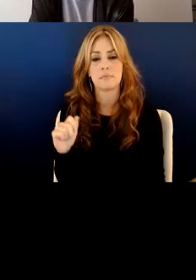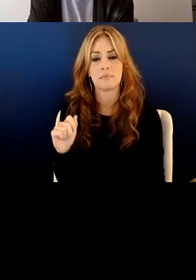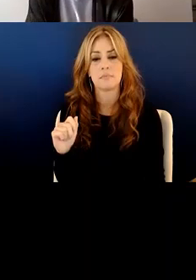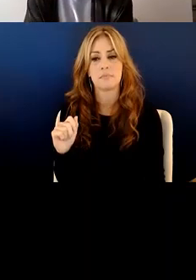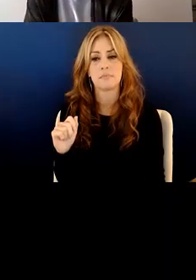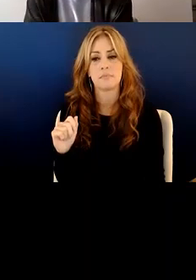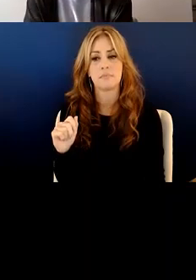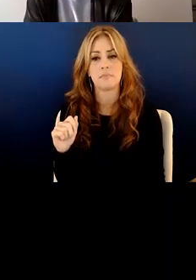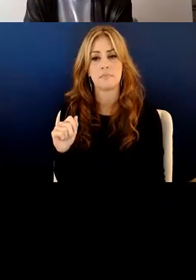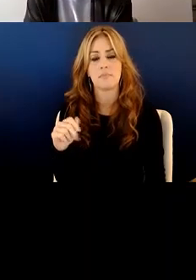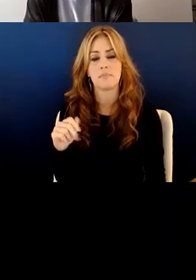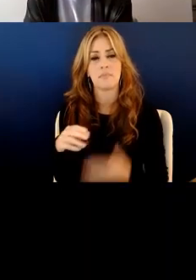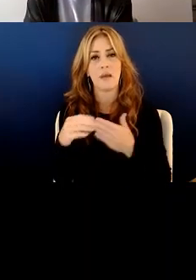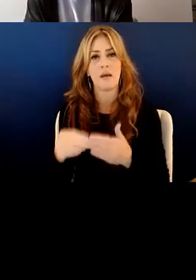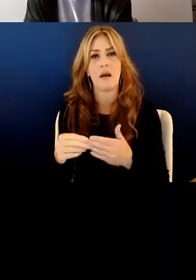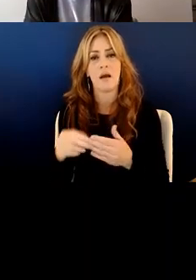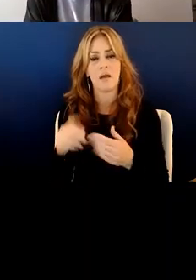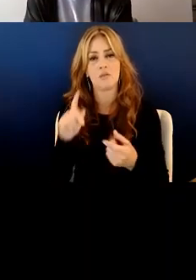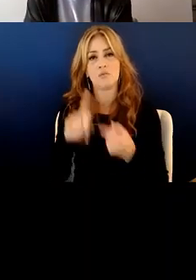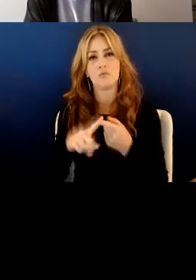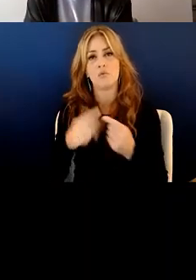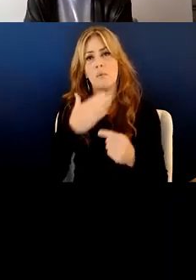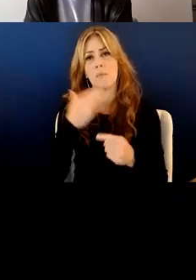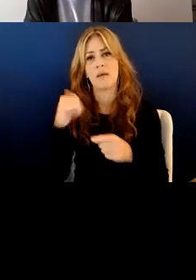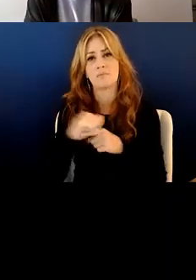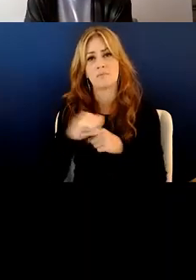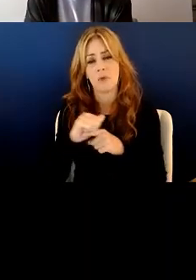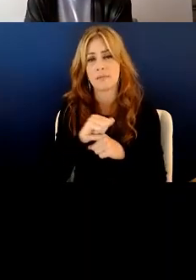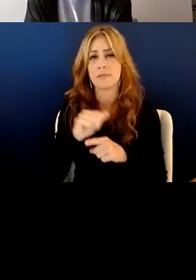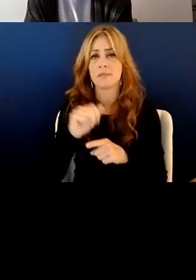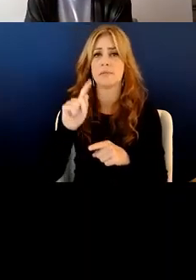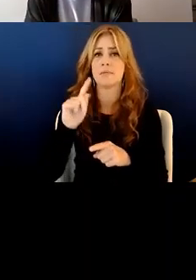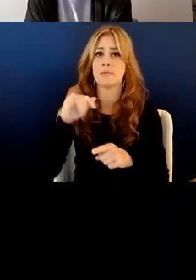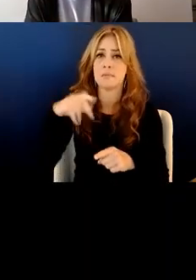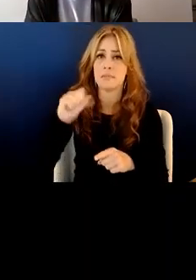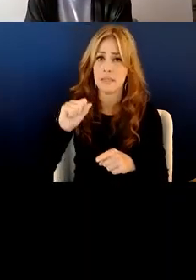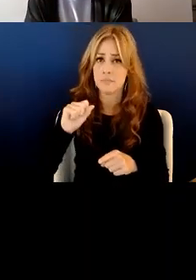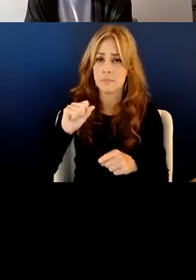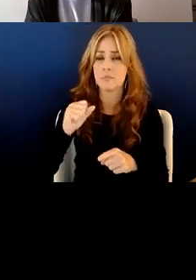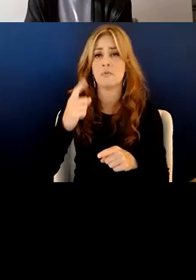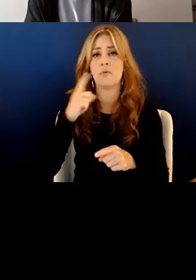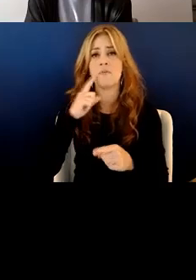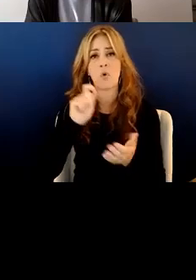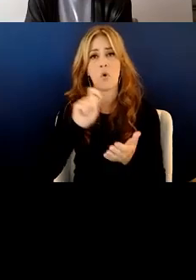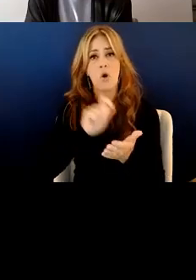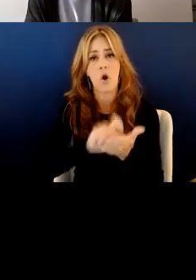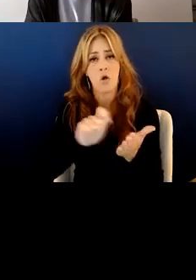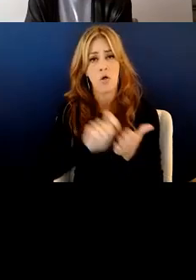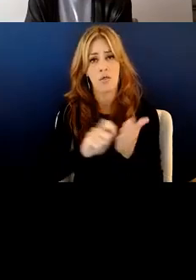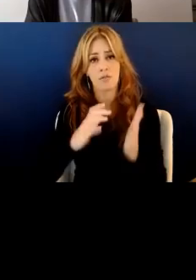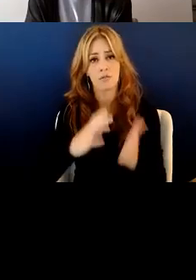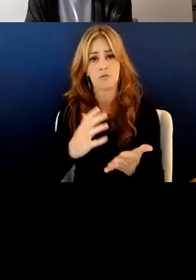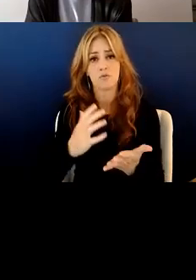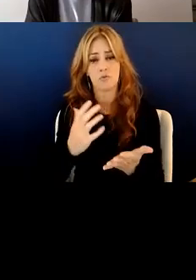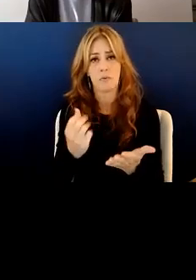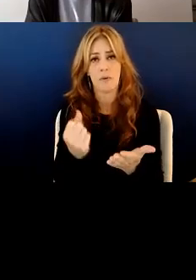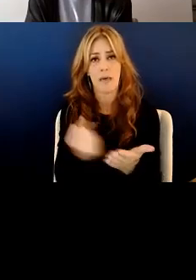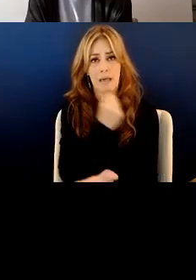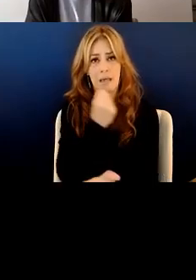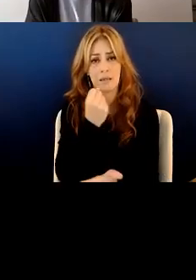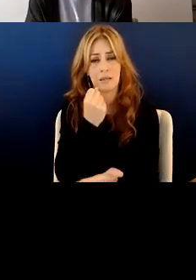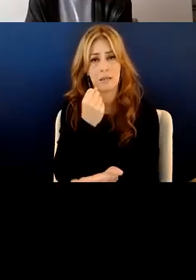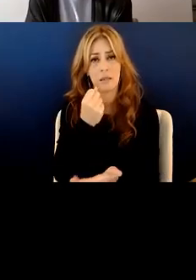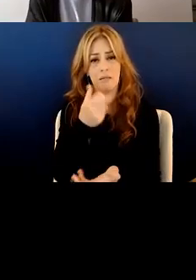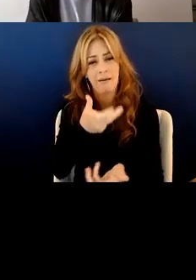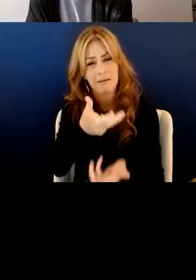guide to best practices or tips for authors to maximize the interactivity